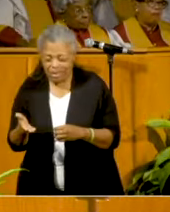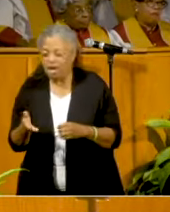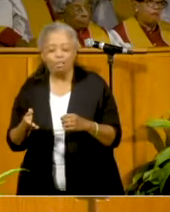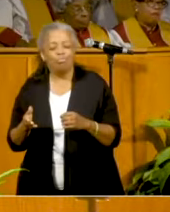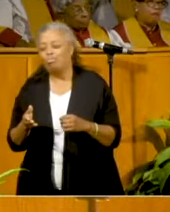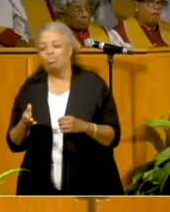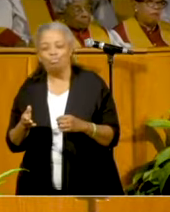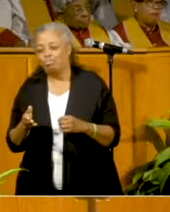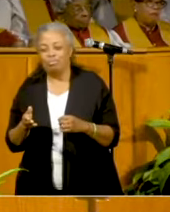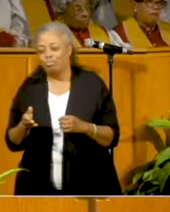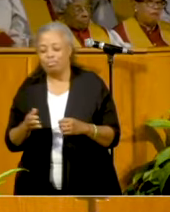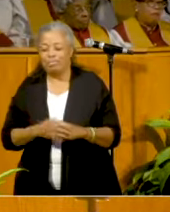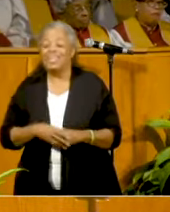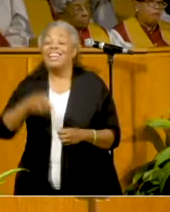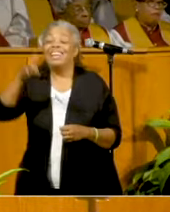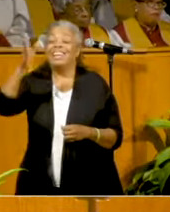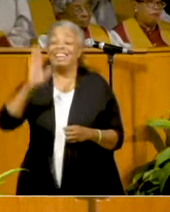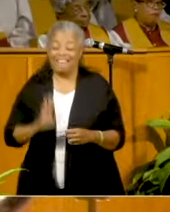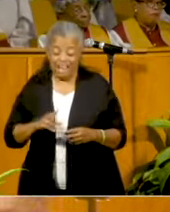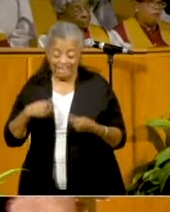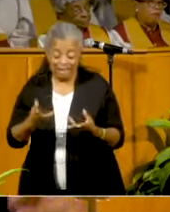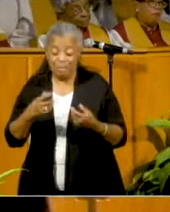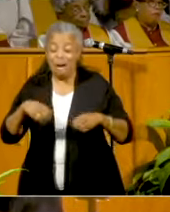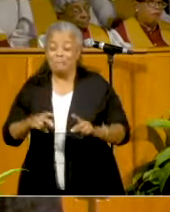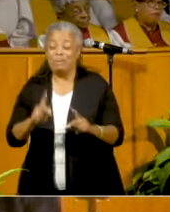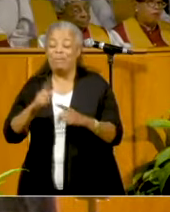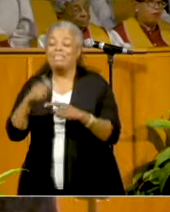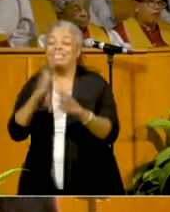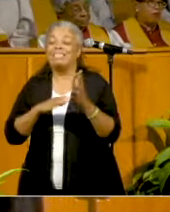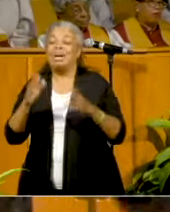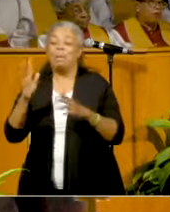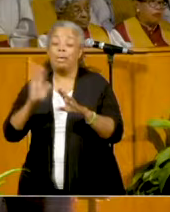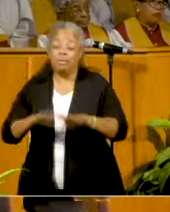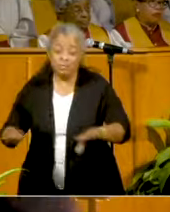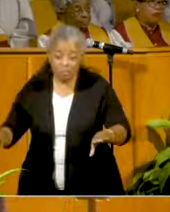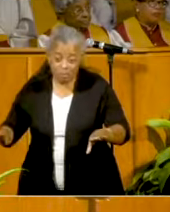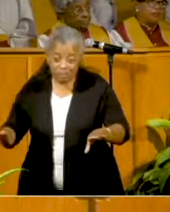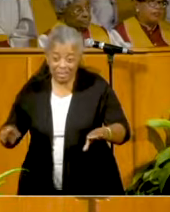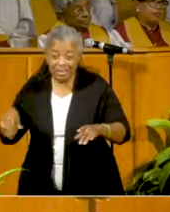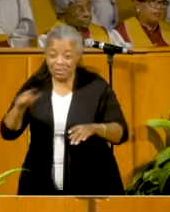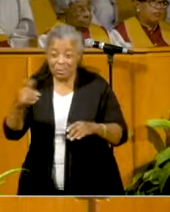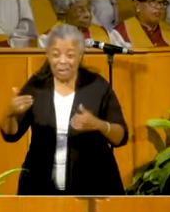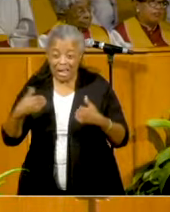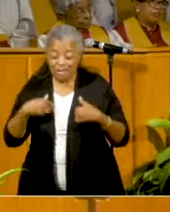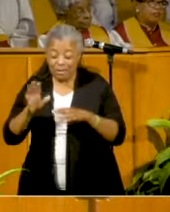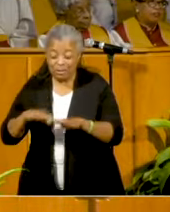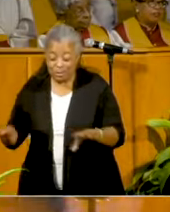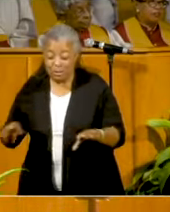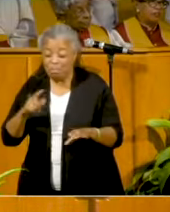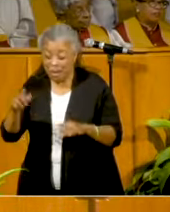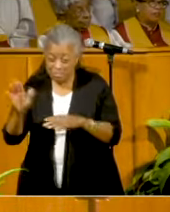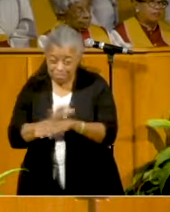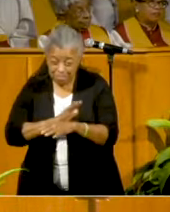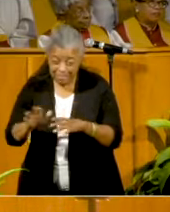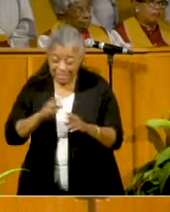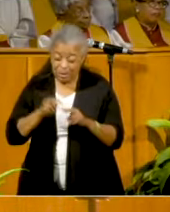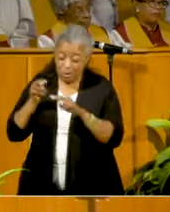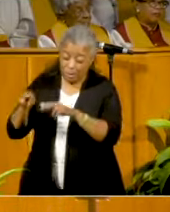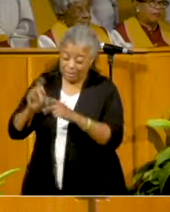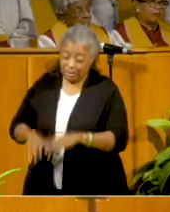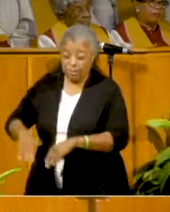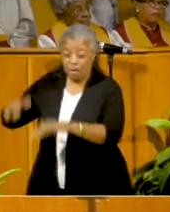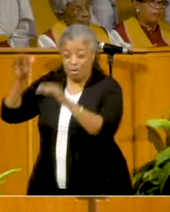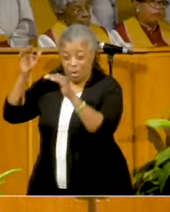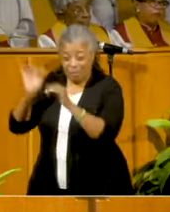business working at. God has blessed you with some children you ain't got no business watching them